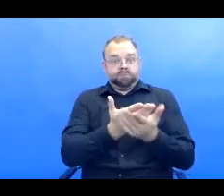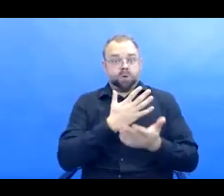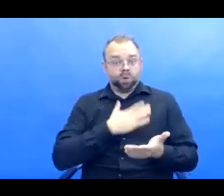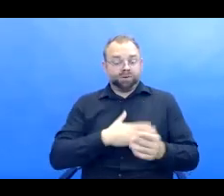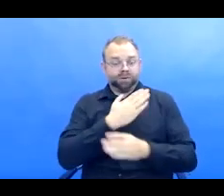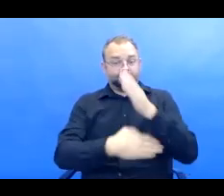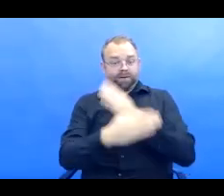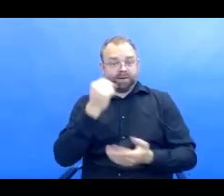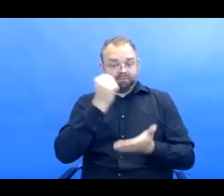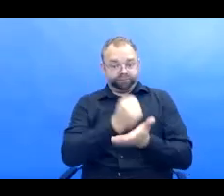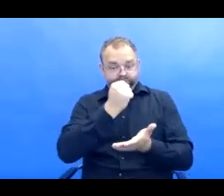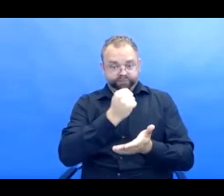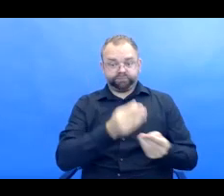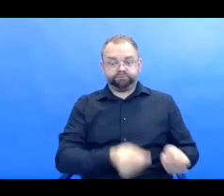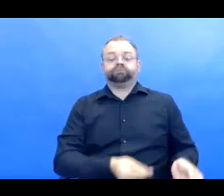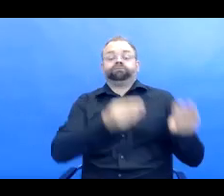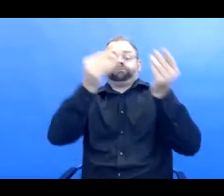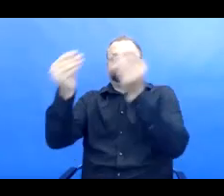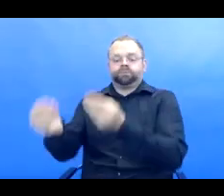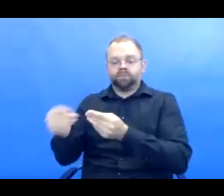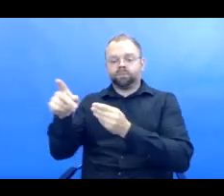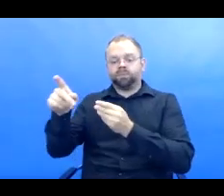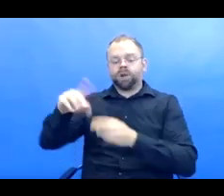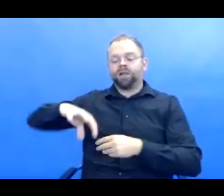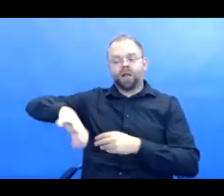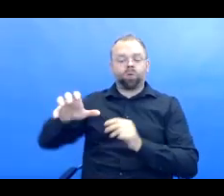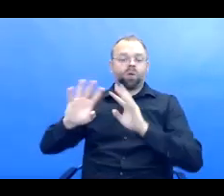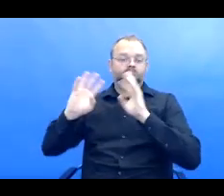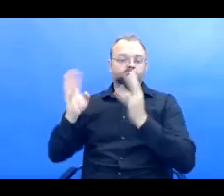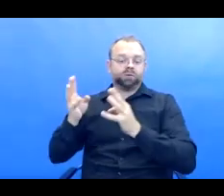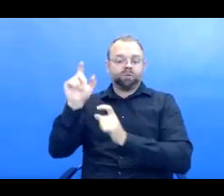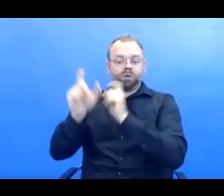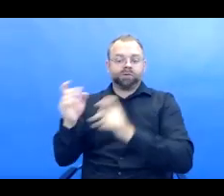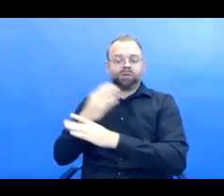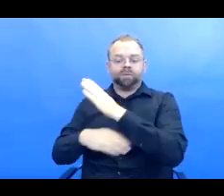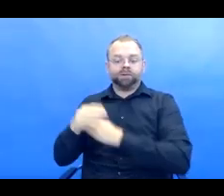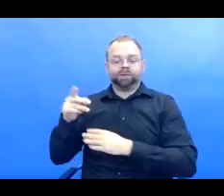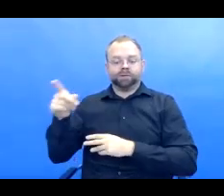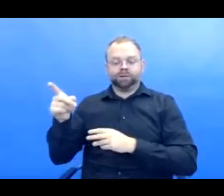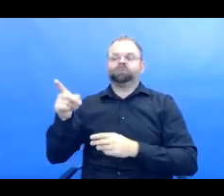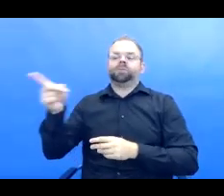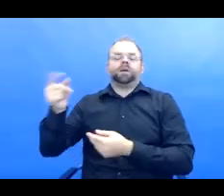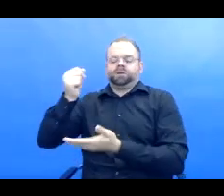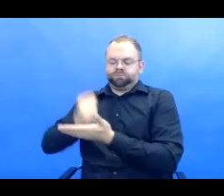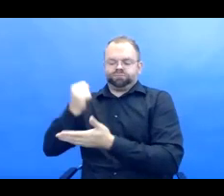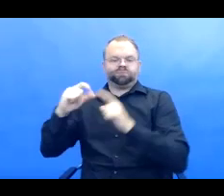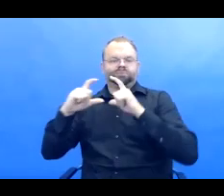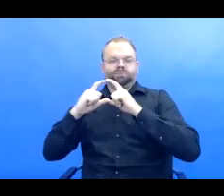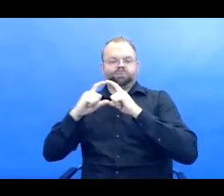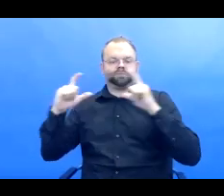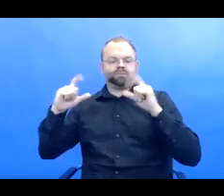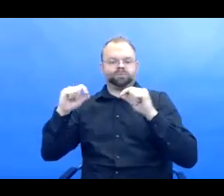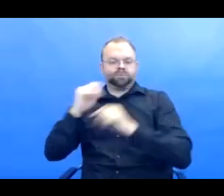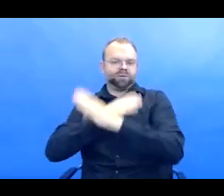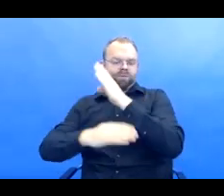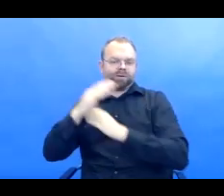capital city of Kenya. It's only one machine that processes the disability card, and people have to